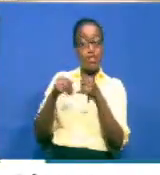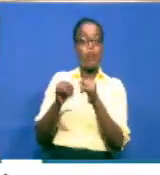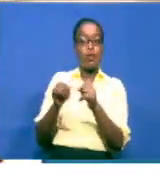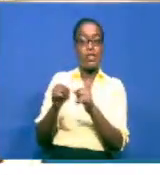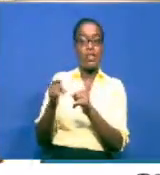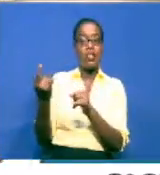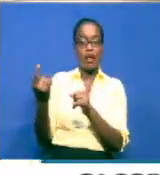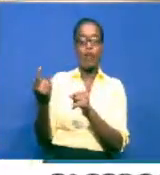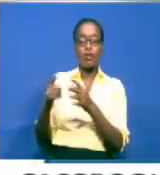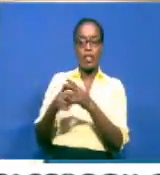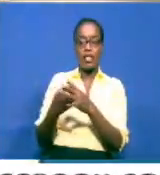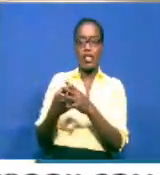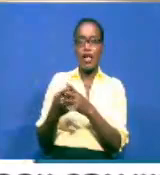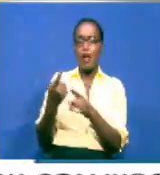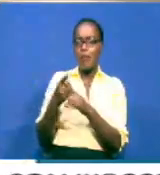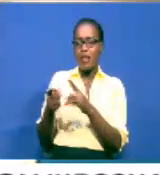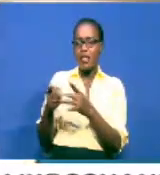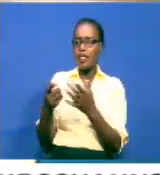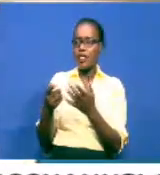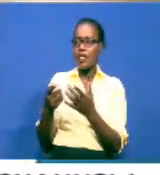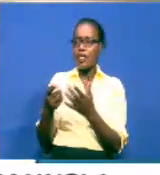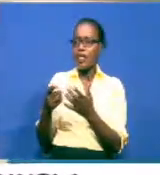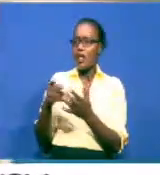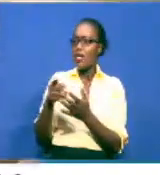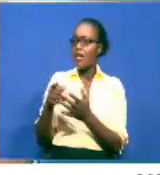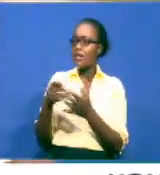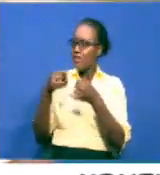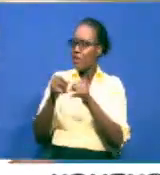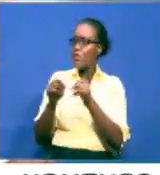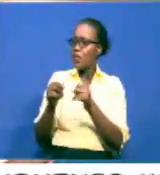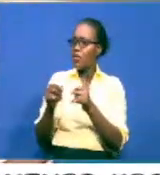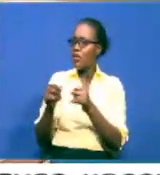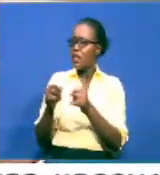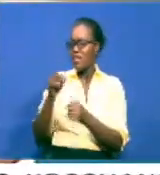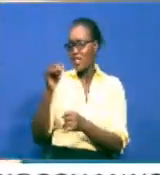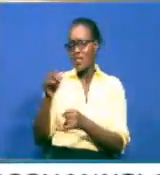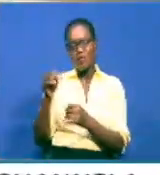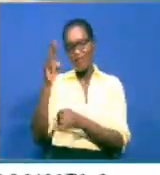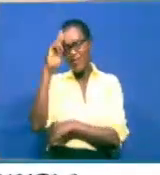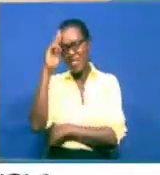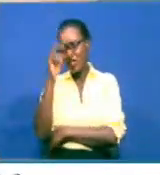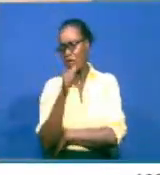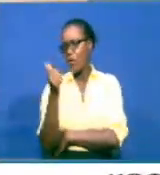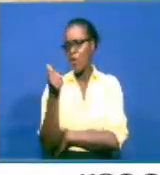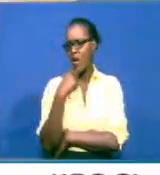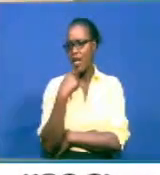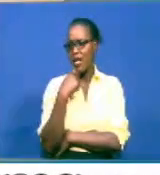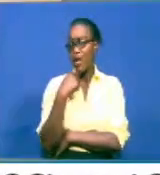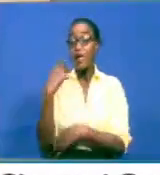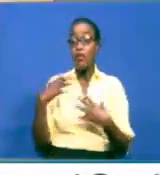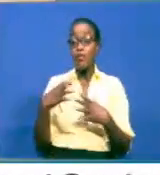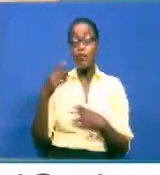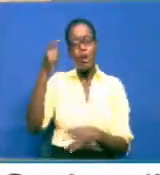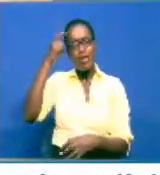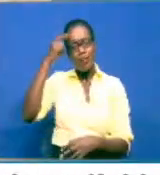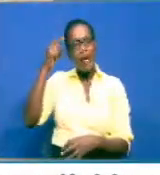in, it should be enforcement that is actually reasonable. Mm-hmm. Because people have to psychologically in their mind